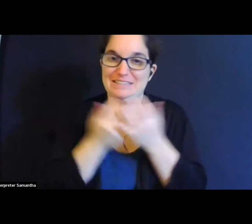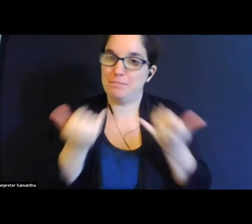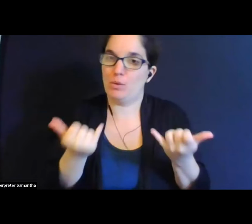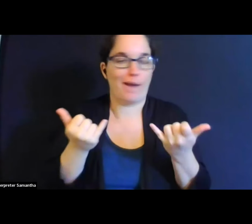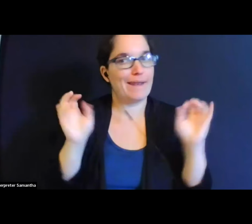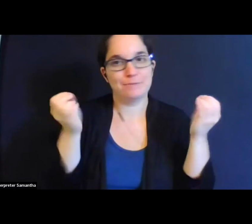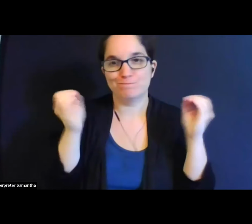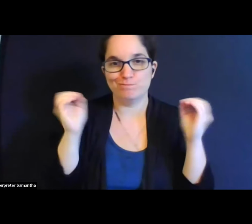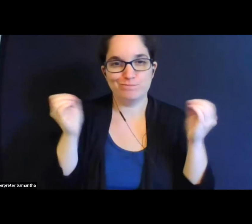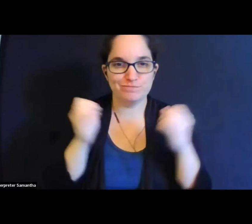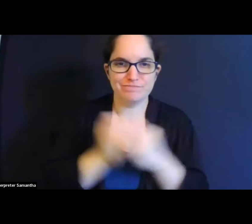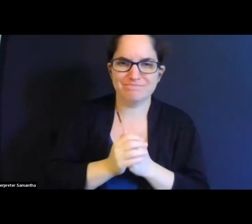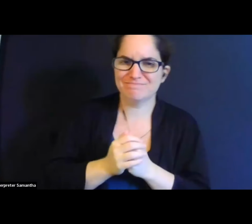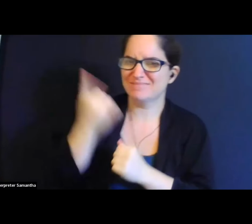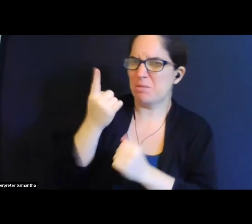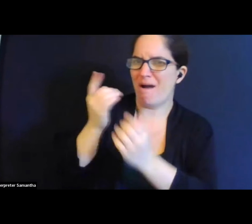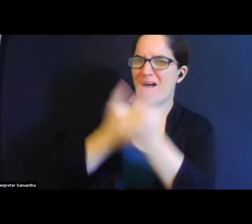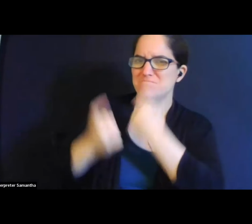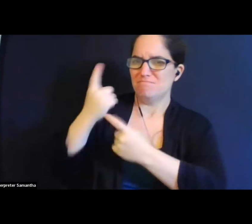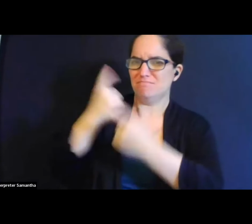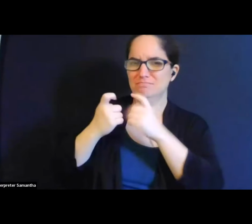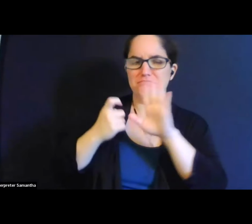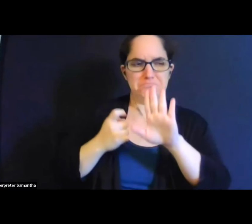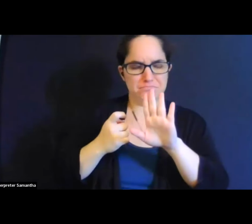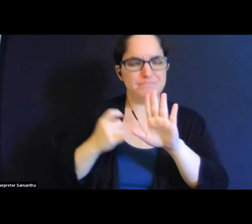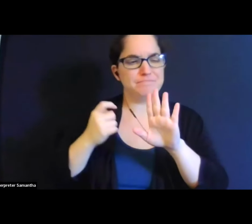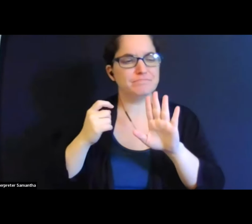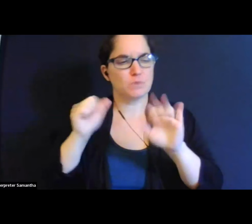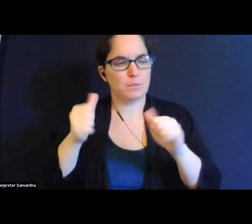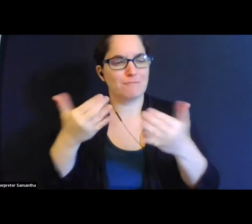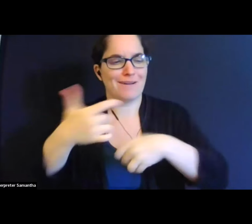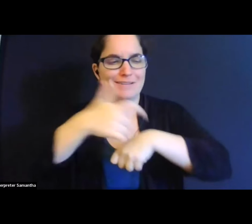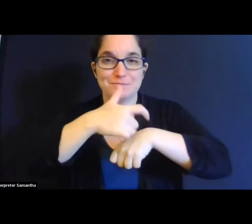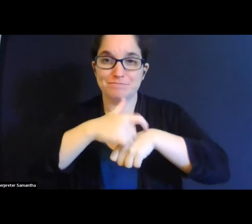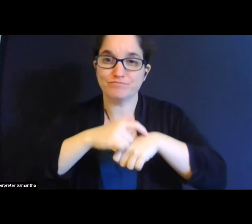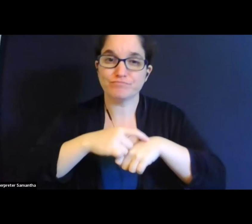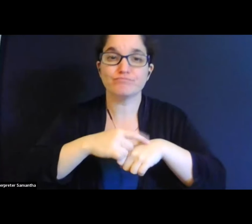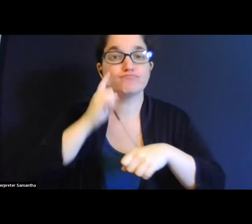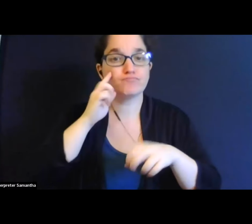getting a lot of questions about that. But we wanted to make sure that we brought you,